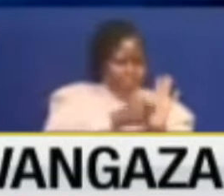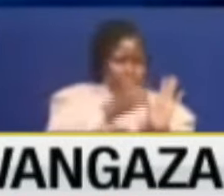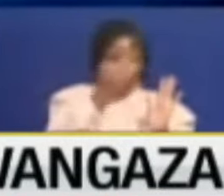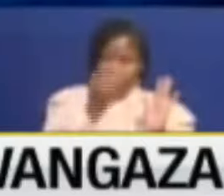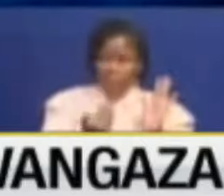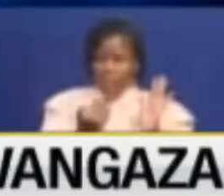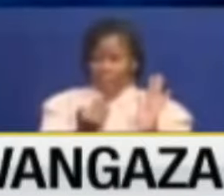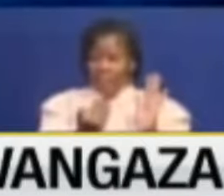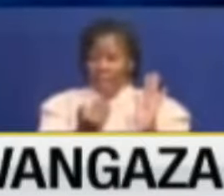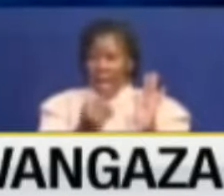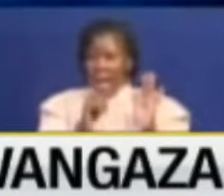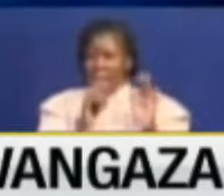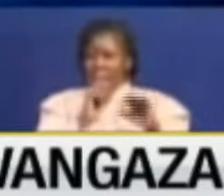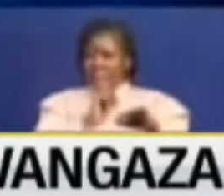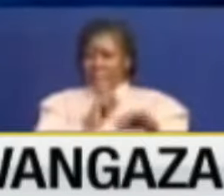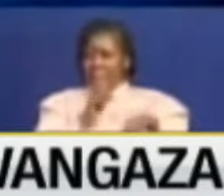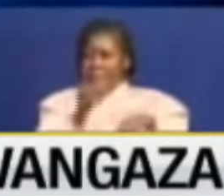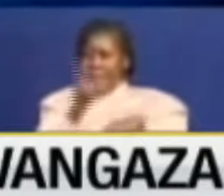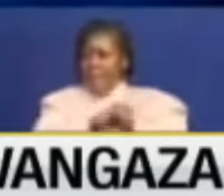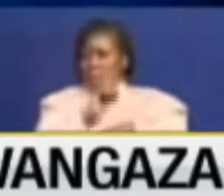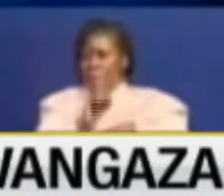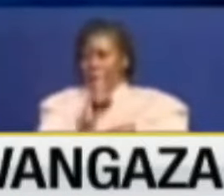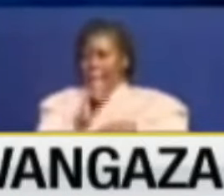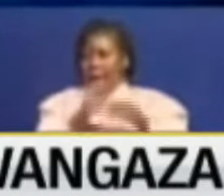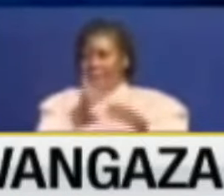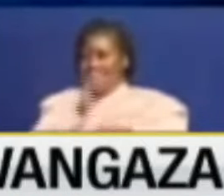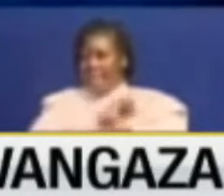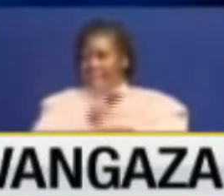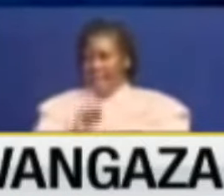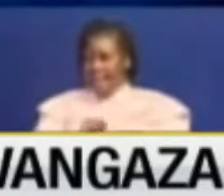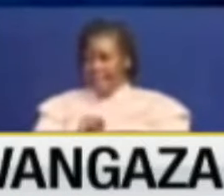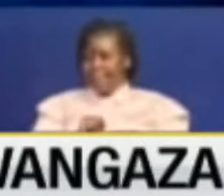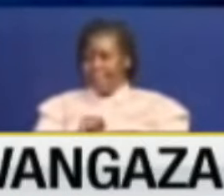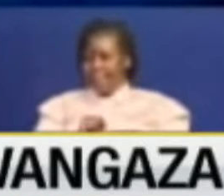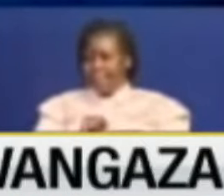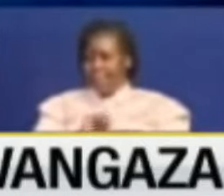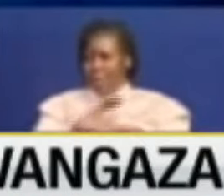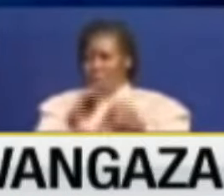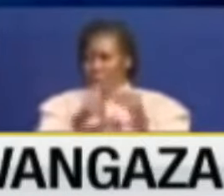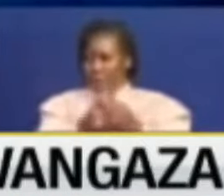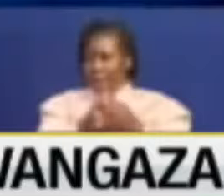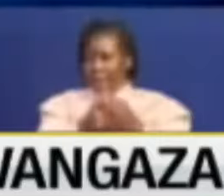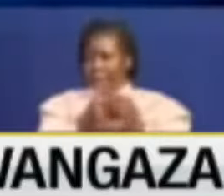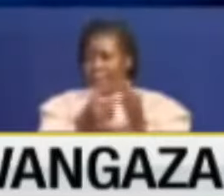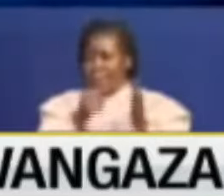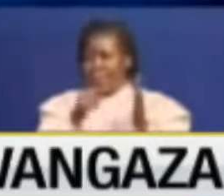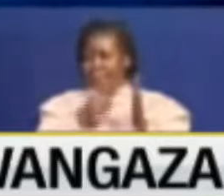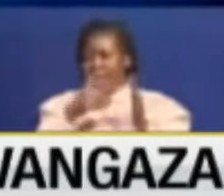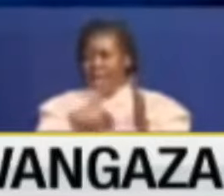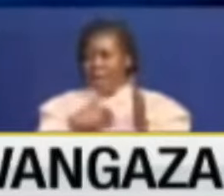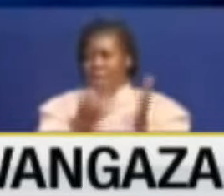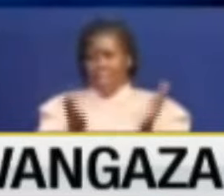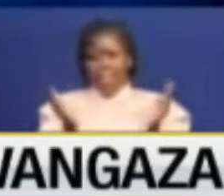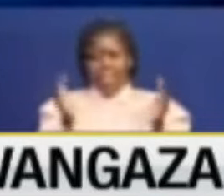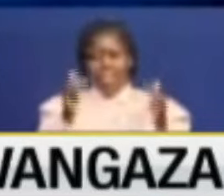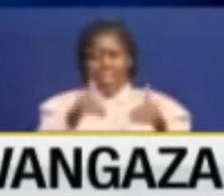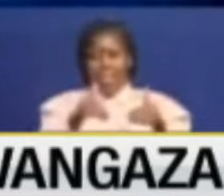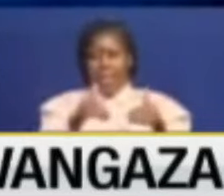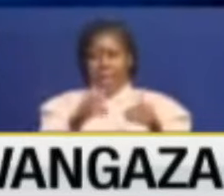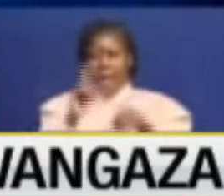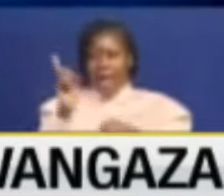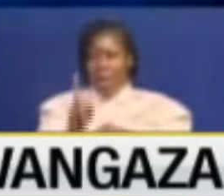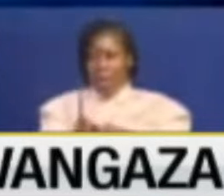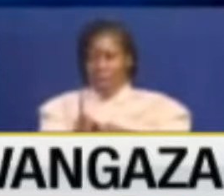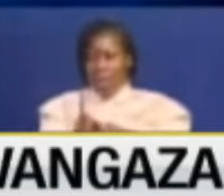that one day after the Senate discharged the senator of all the charges, they were gathered in Nairobi, retreats